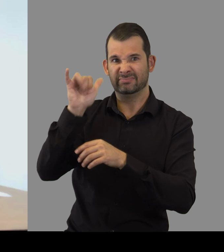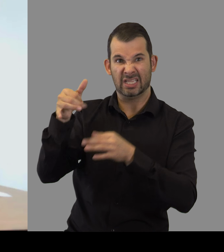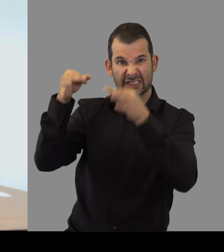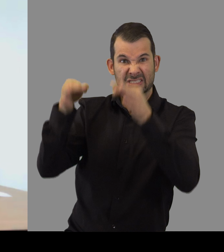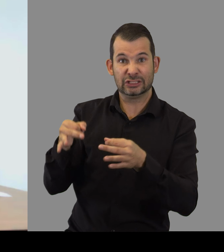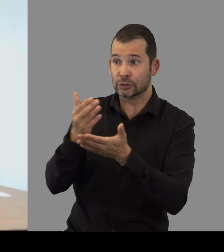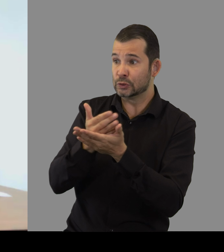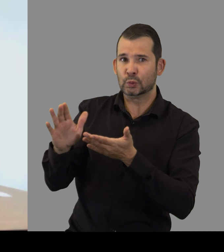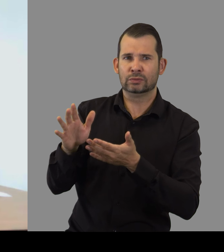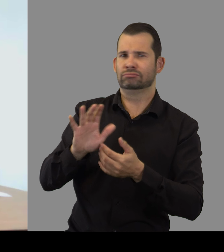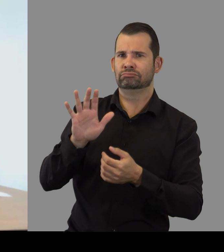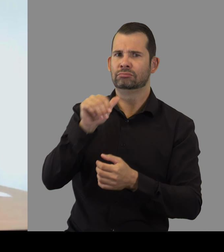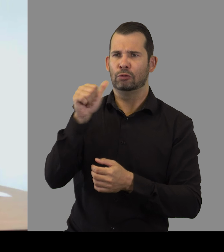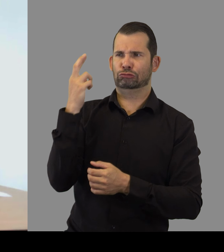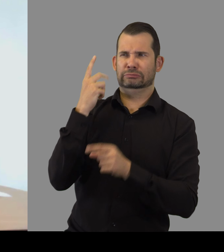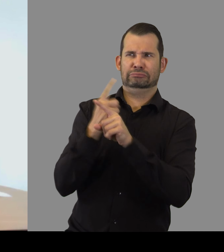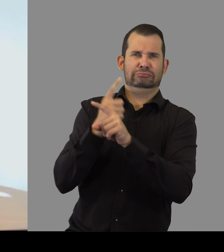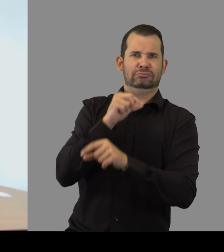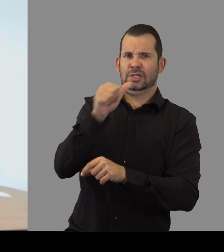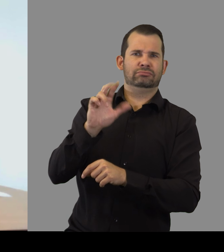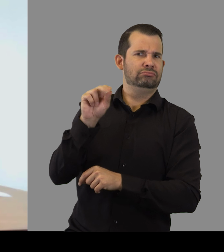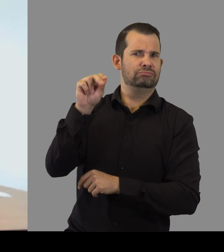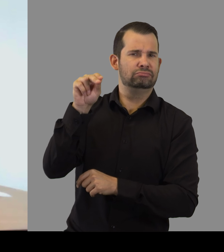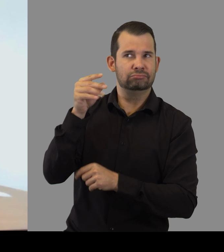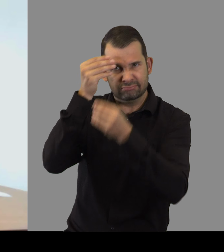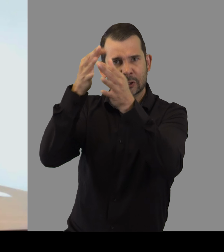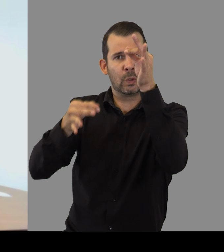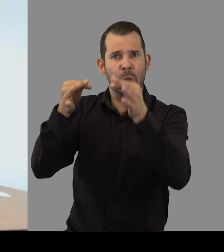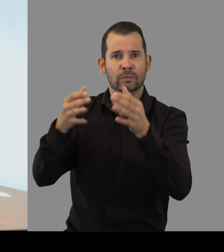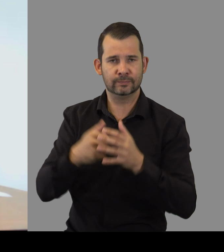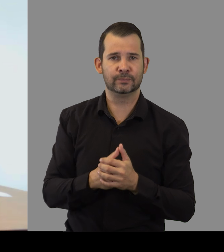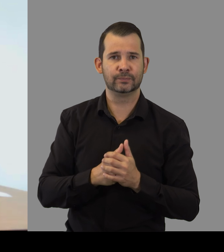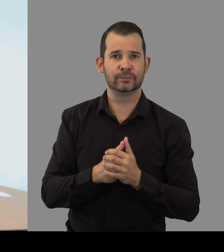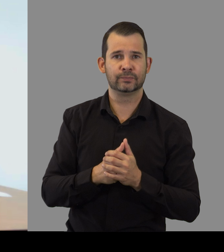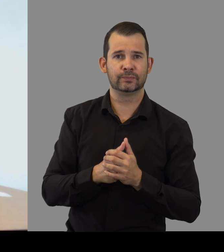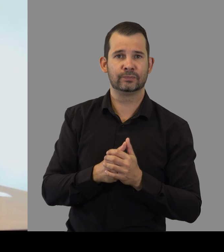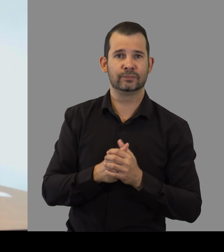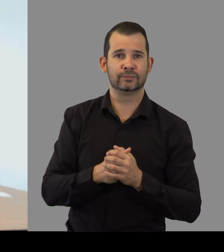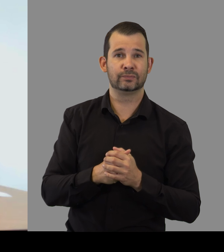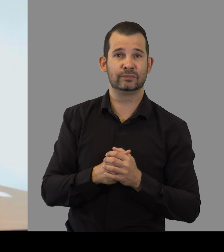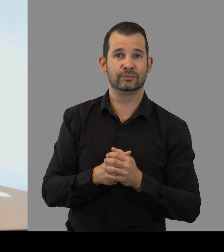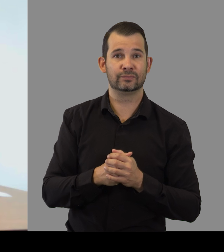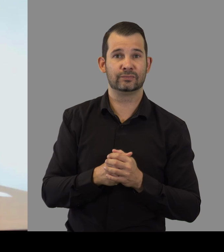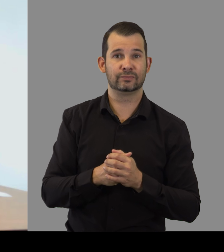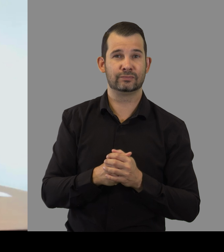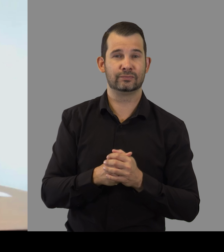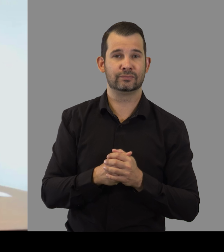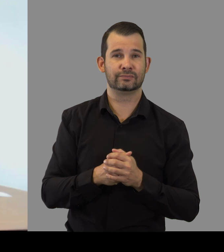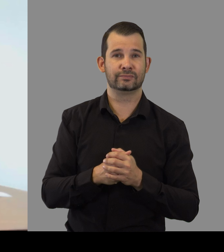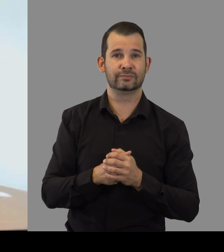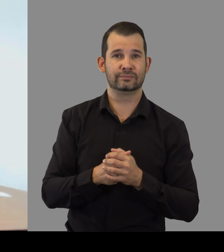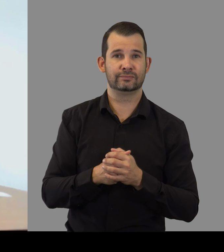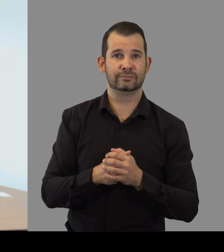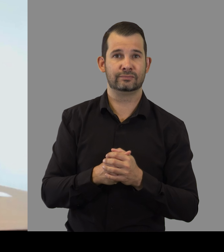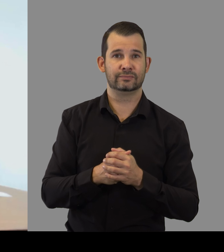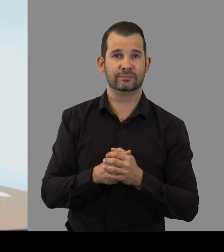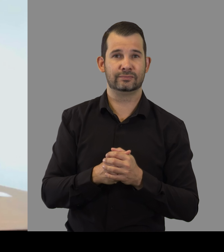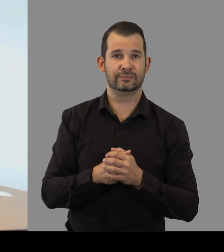asking the court to find that the decision to uphold the exclusion was unreasonable.